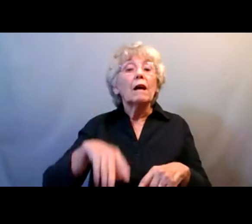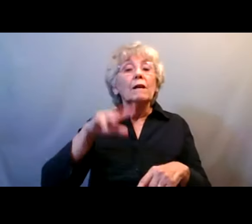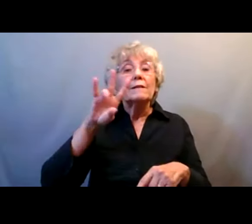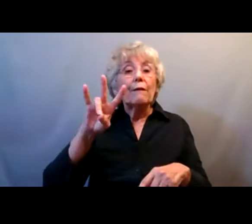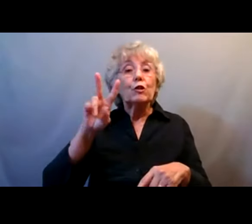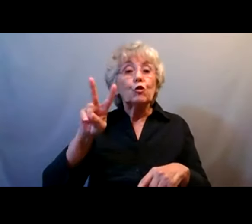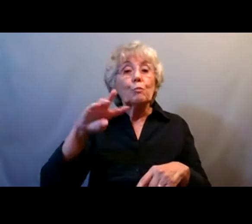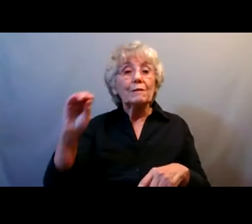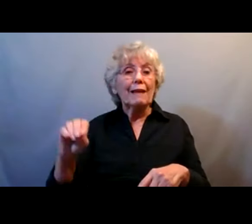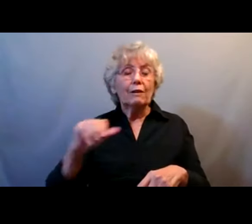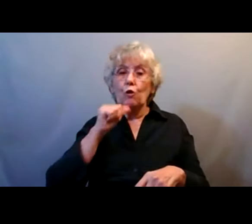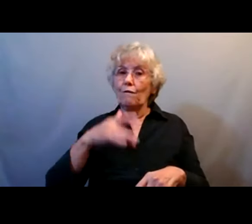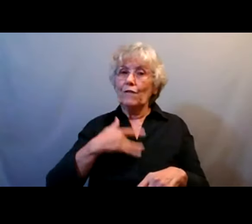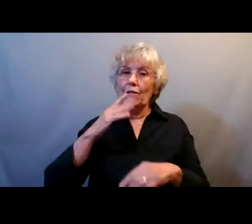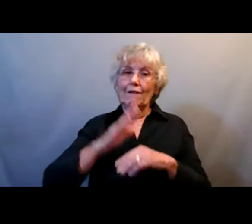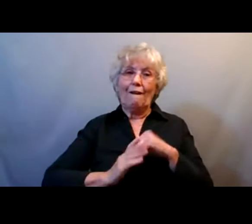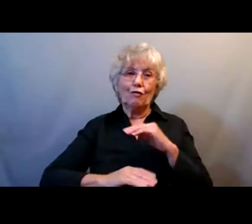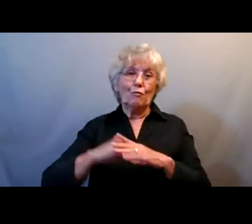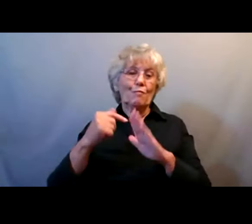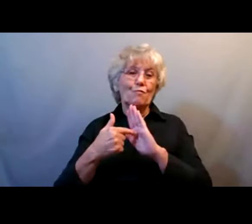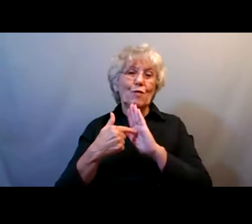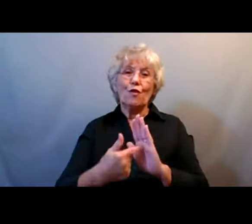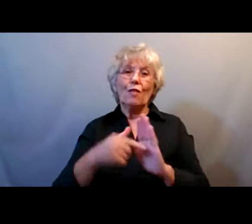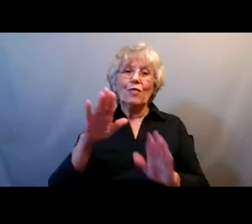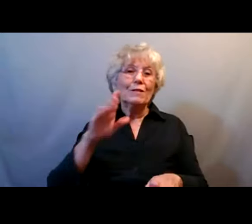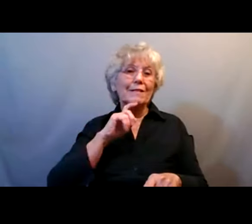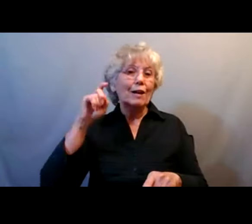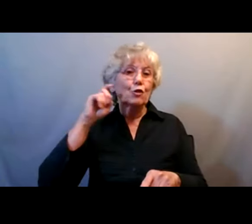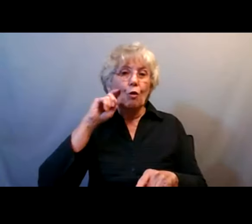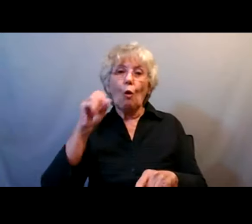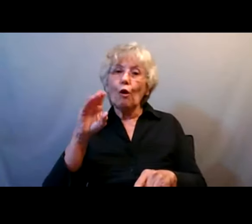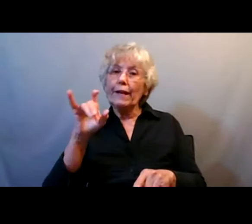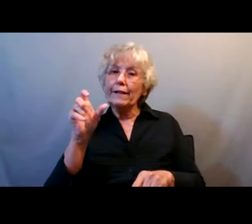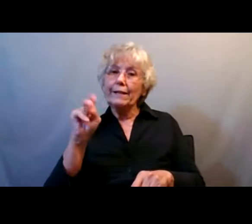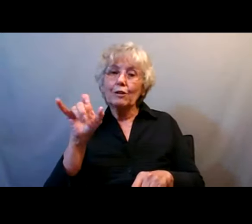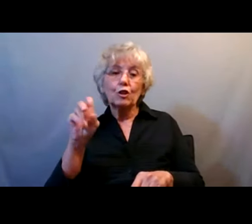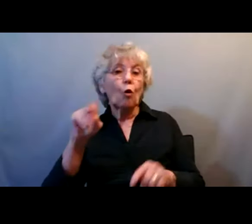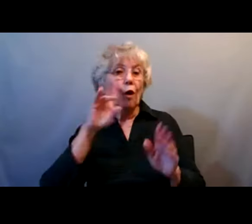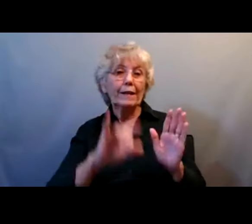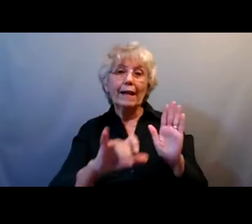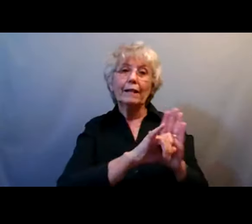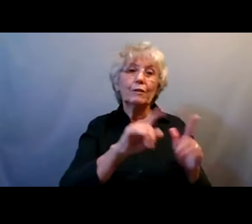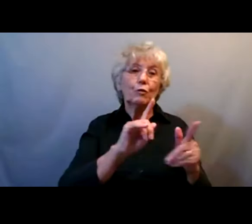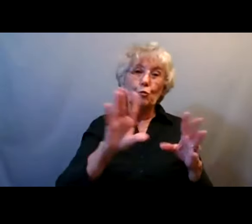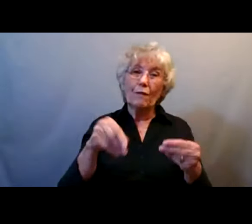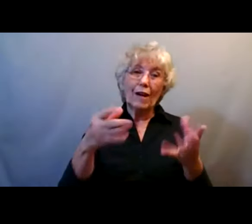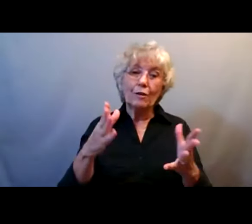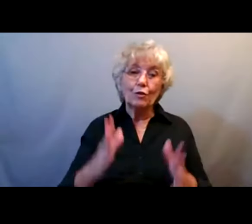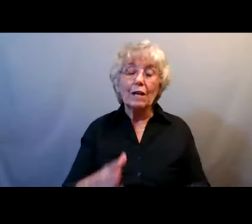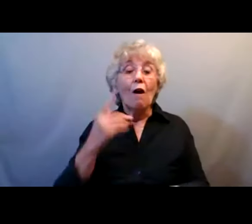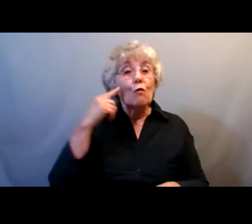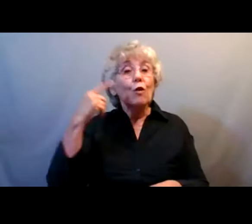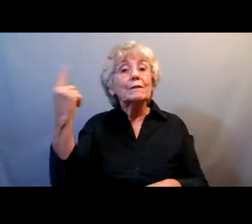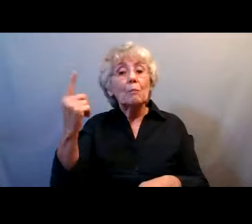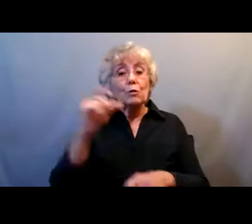72% do not feel comfortable revealing their sexual orientation or gender identity to providers. And for someone who's worked in this field for a